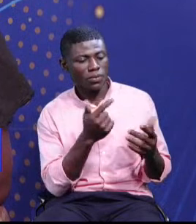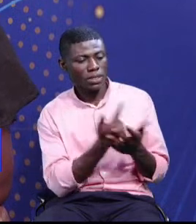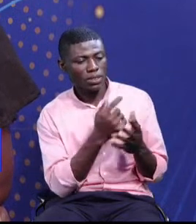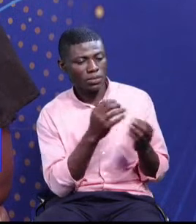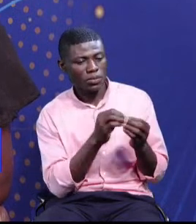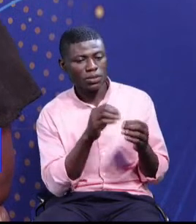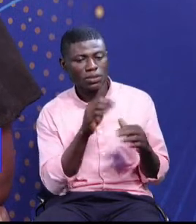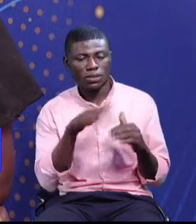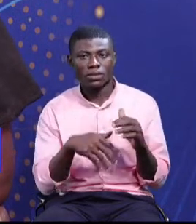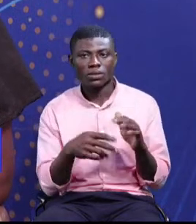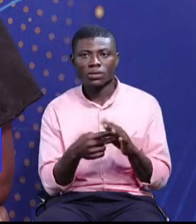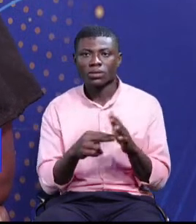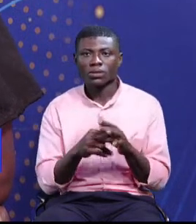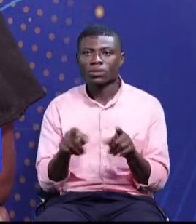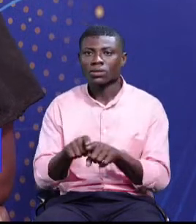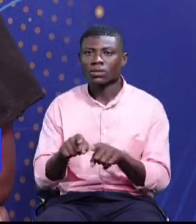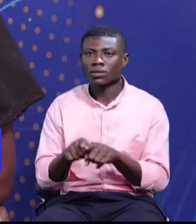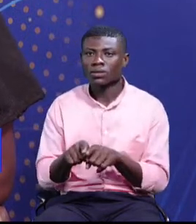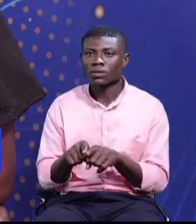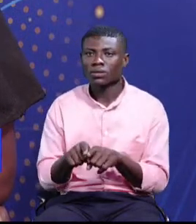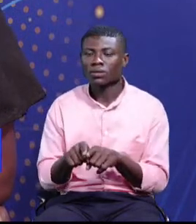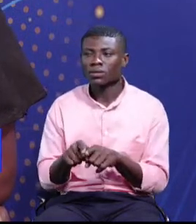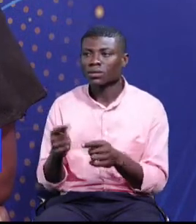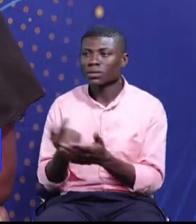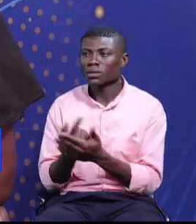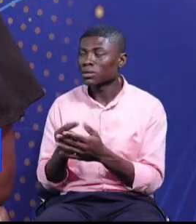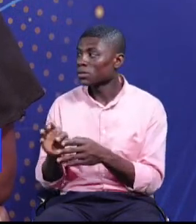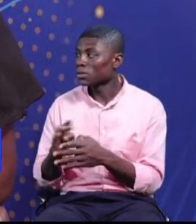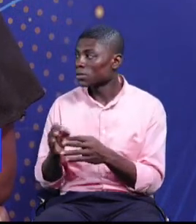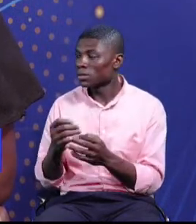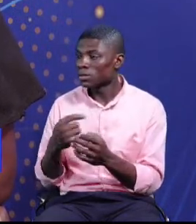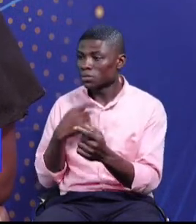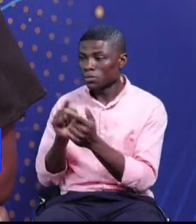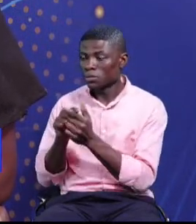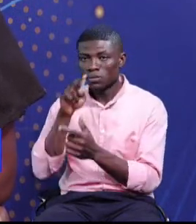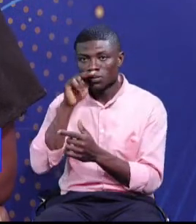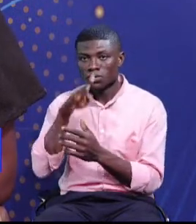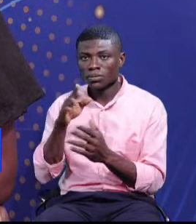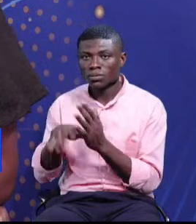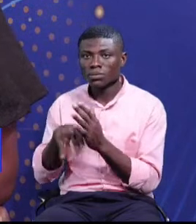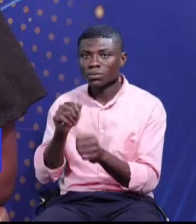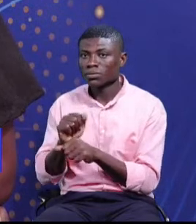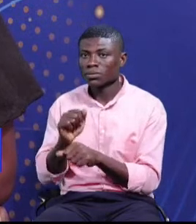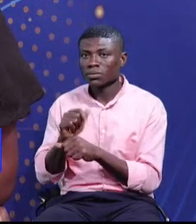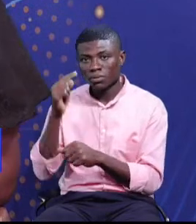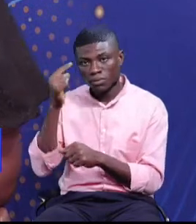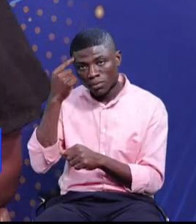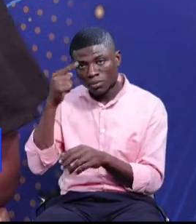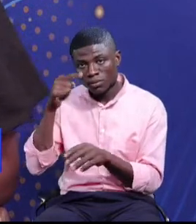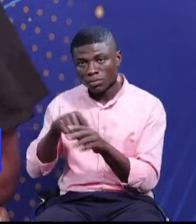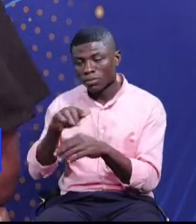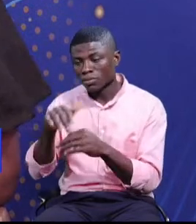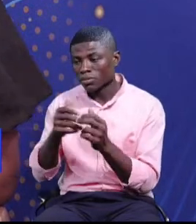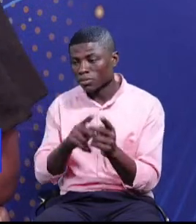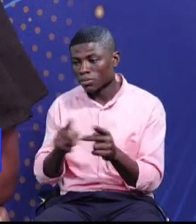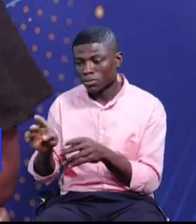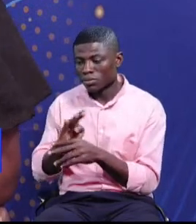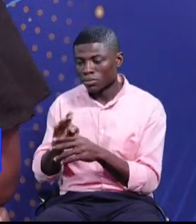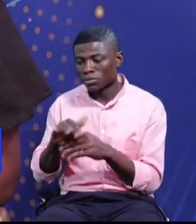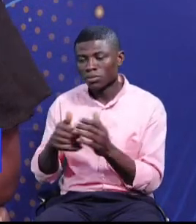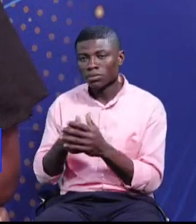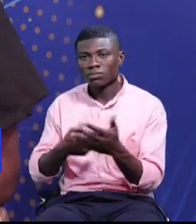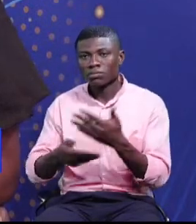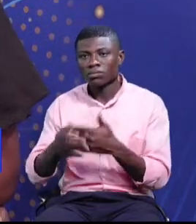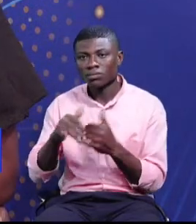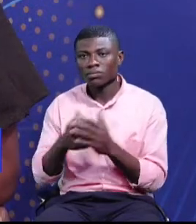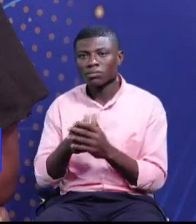more. And the pace of Ghanaians is a little bit slower. Like, if you meet a Nigerian and you're doing business, they've already thought from the beginning to the end of the business